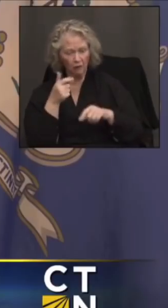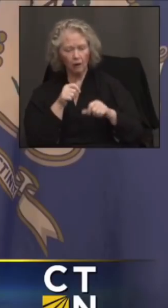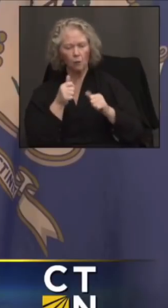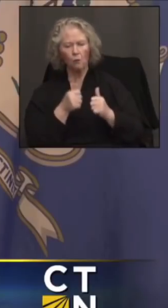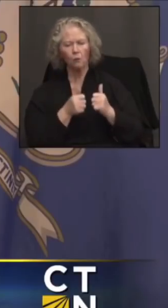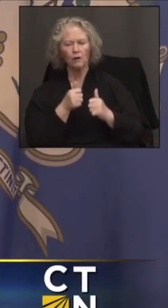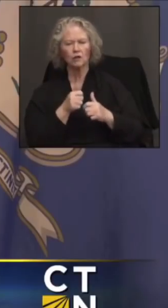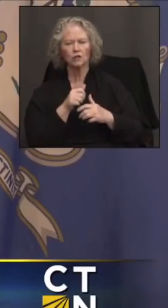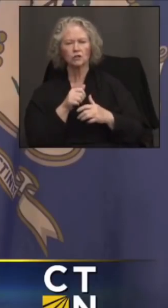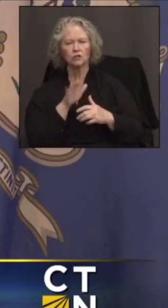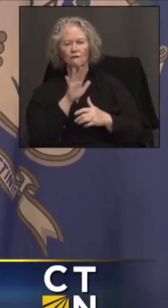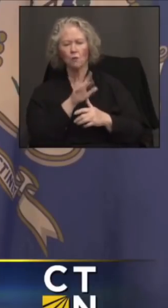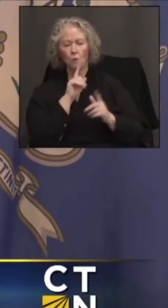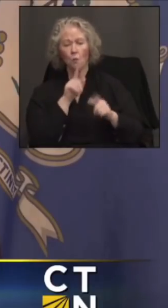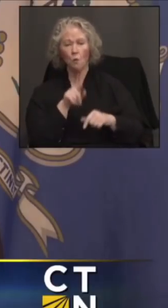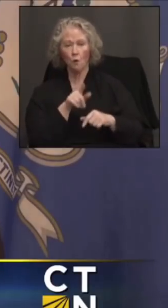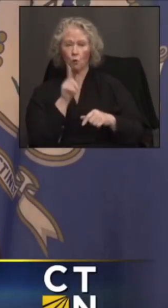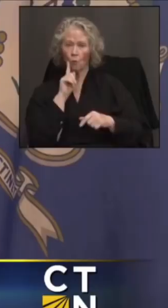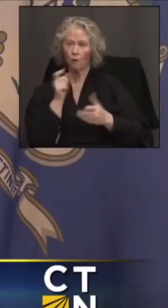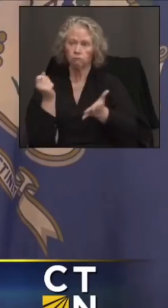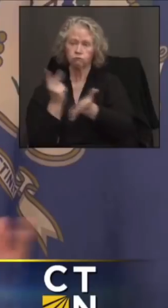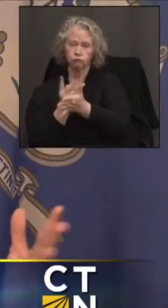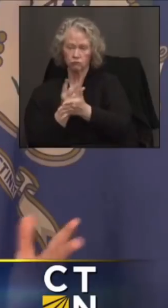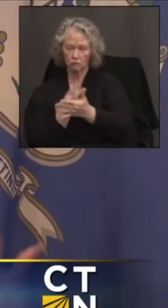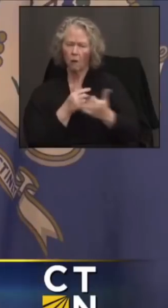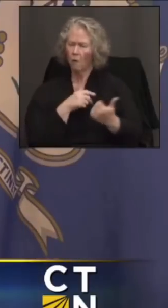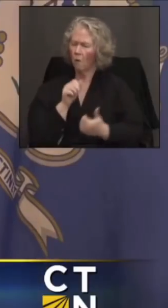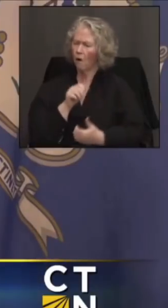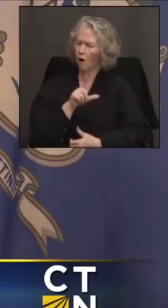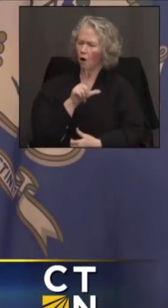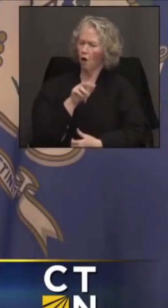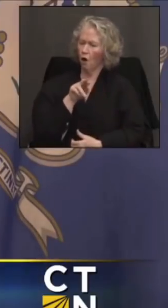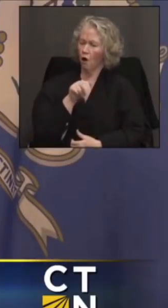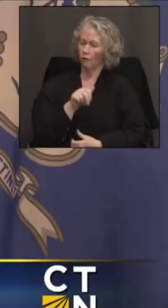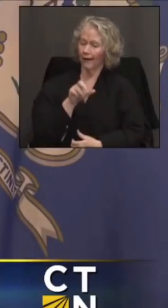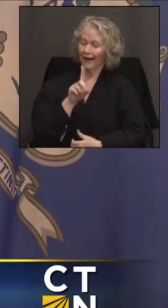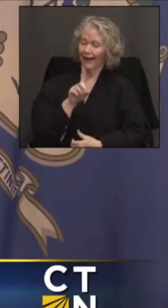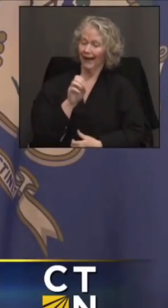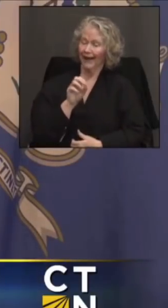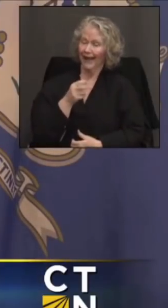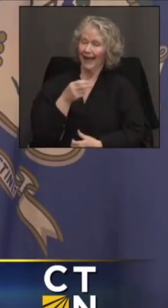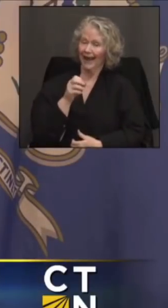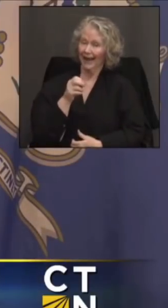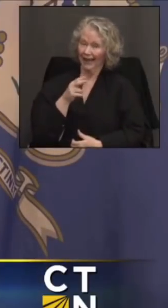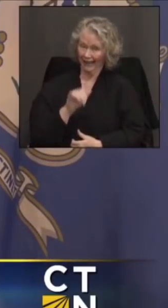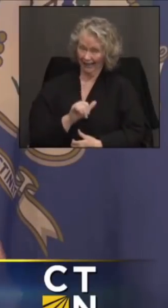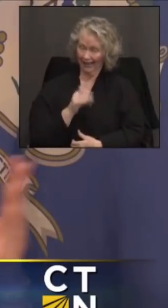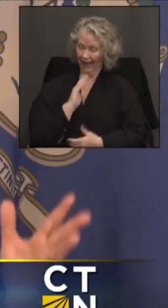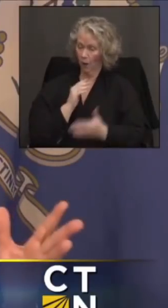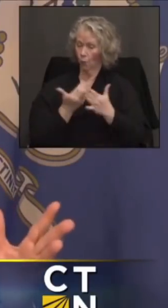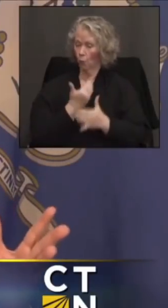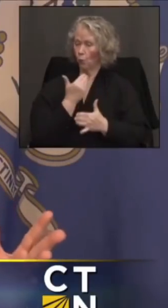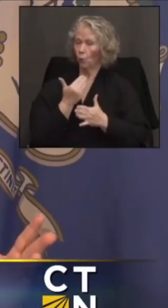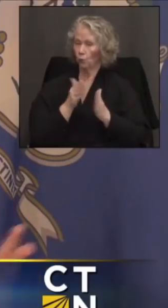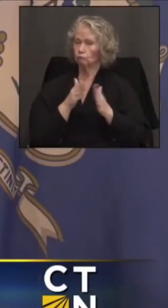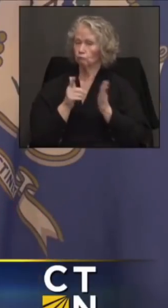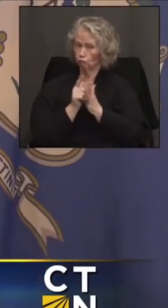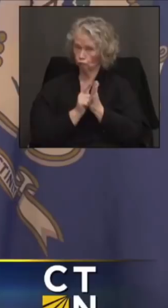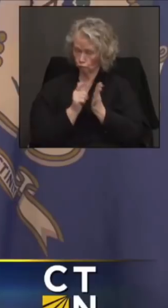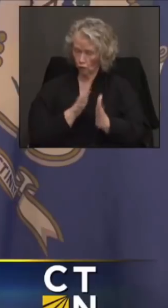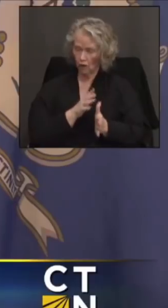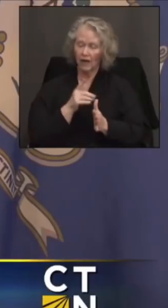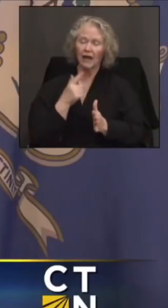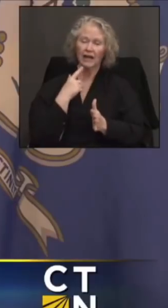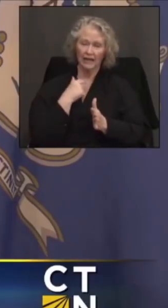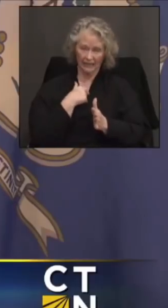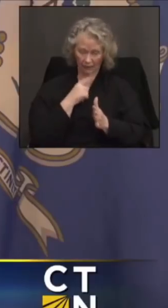will be codified? I hope so. Nora Dennehy, our new general counsel, said, I've broken down the